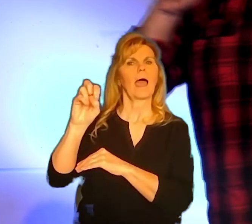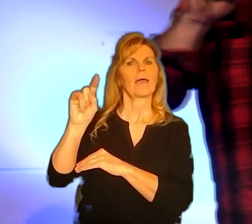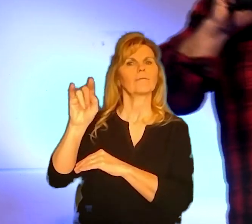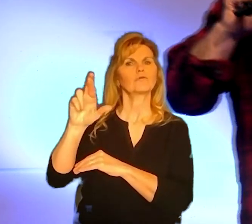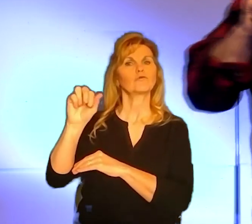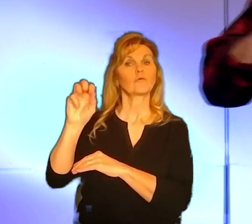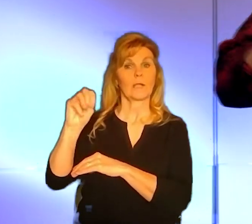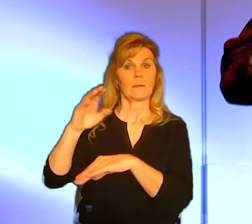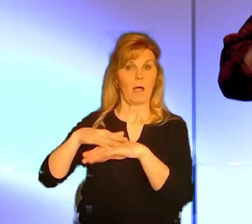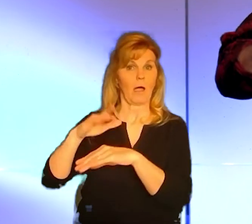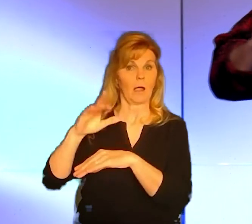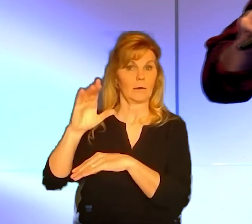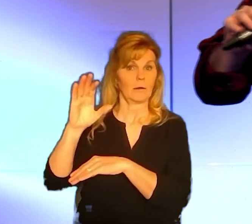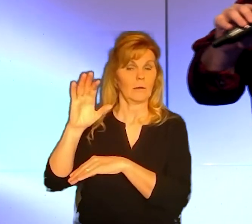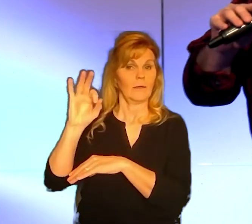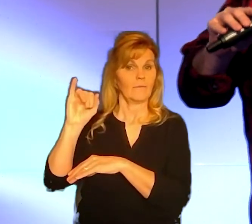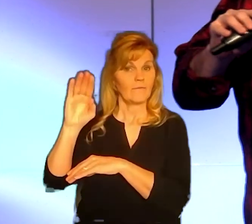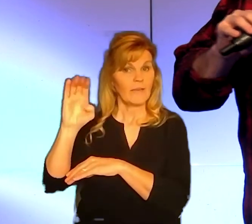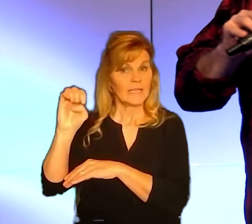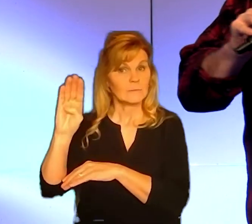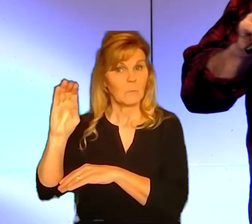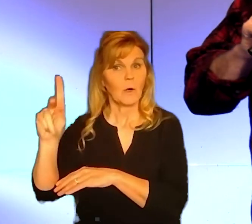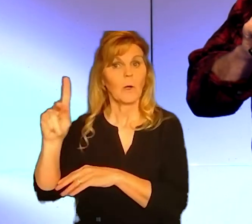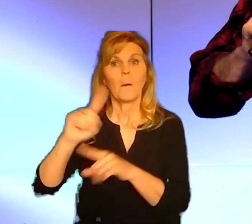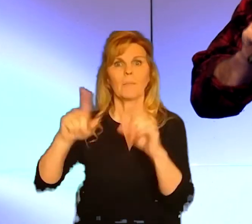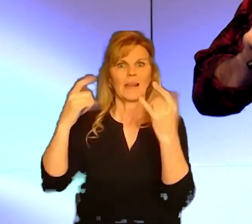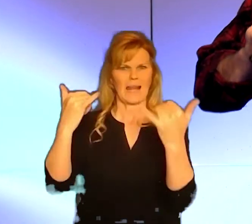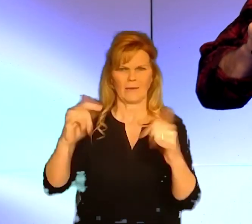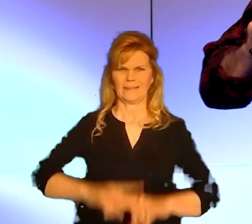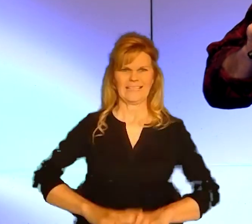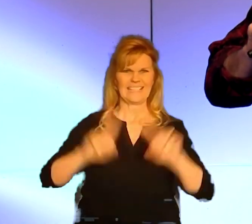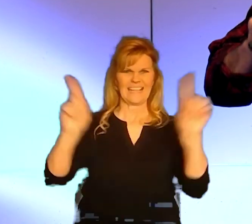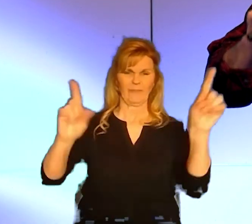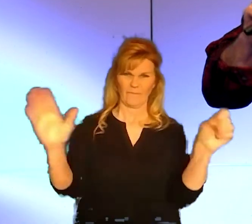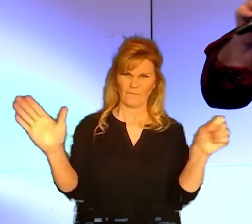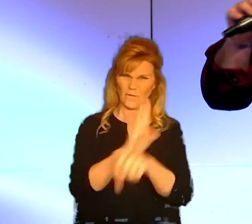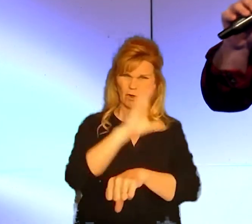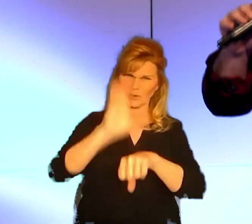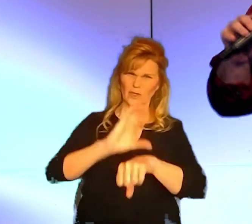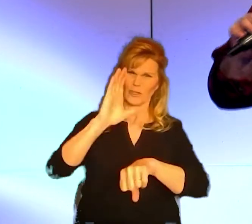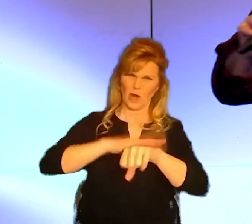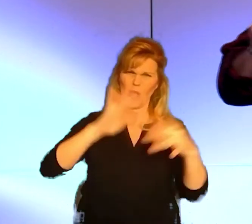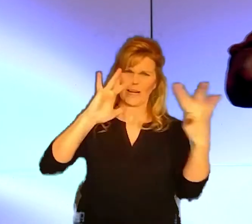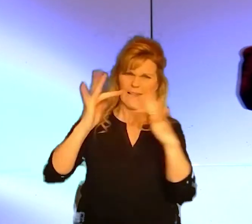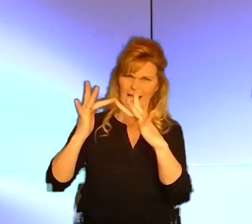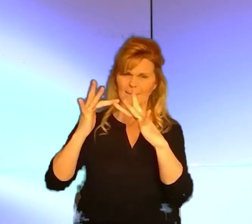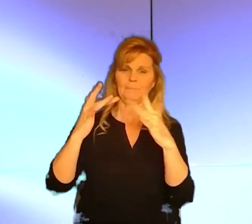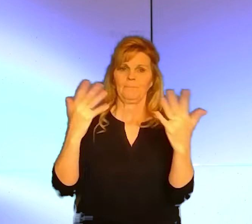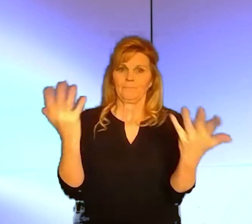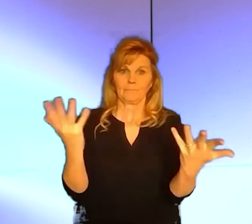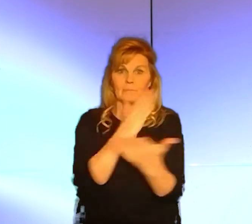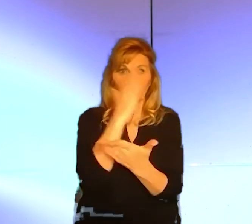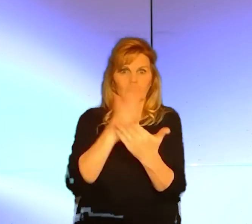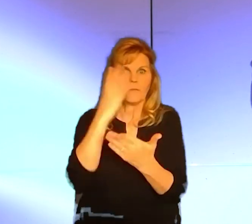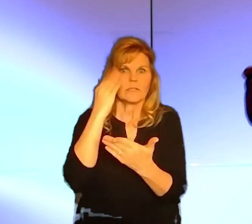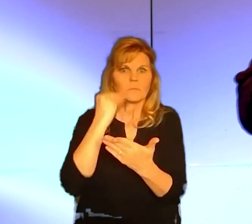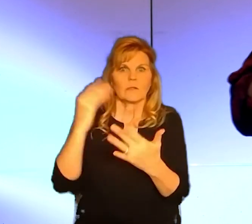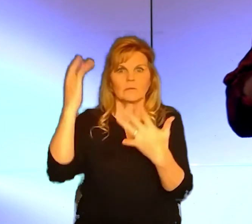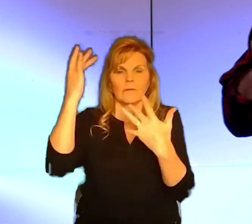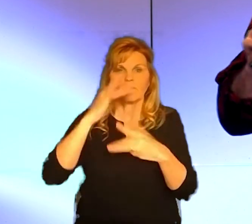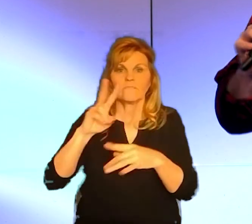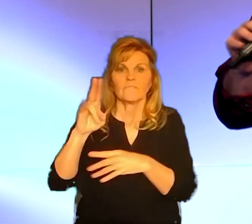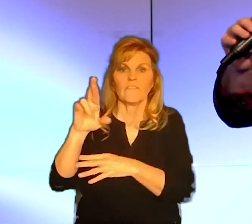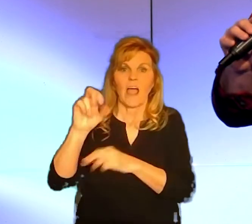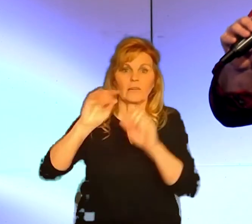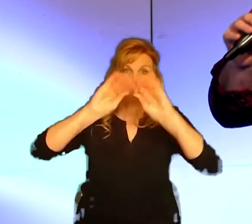something completely off the charts. I've never experienced a pandemic like this. I've never seen